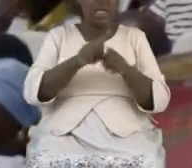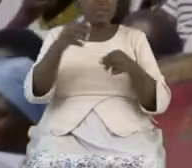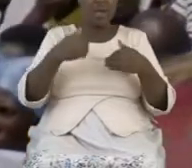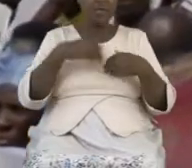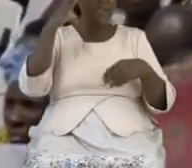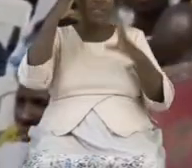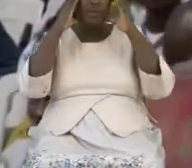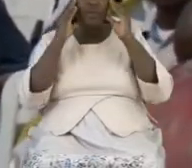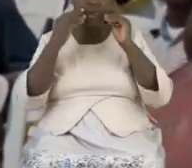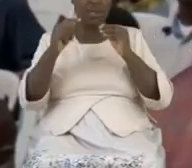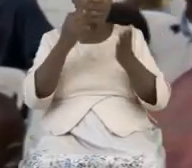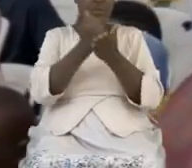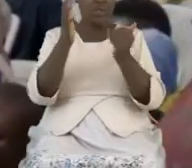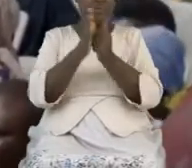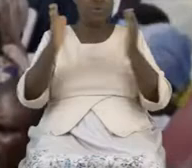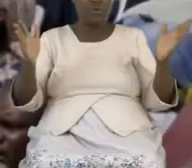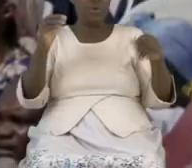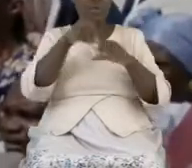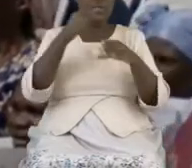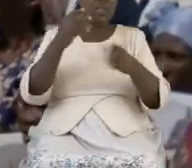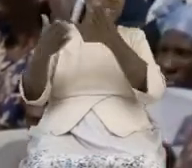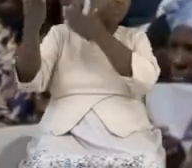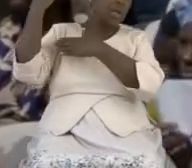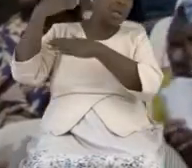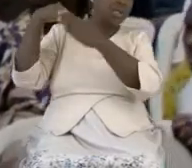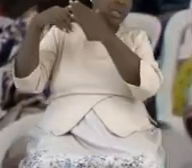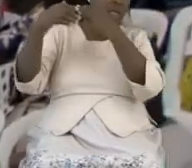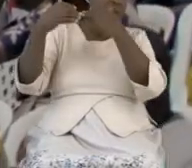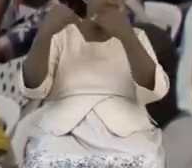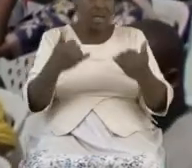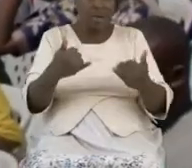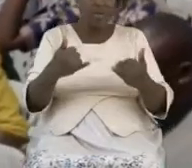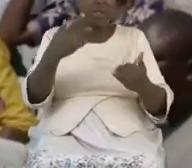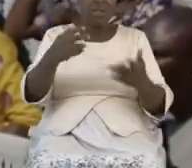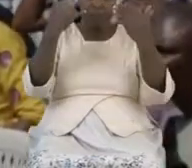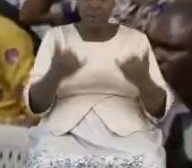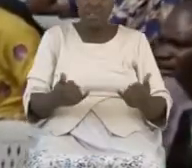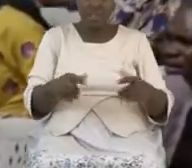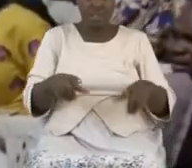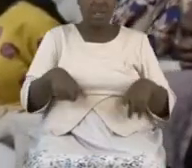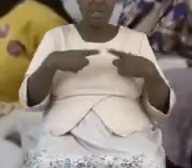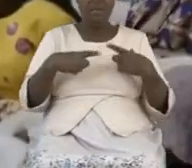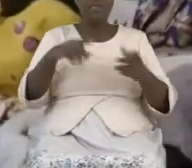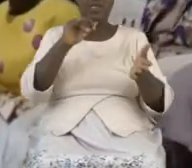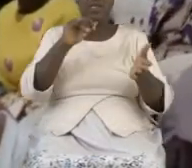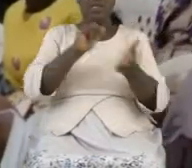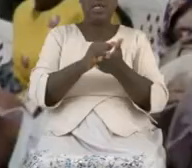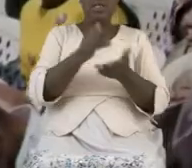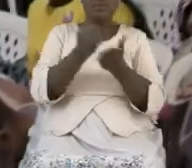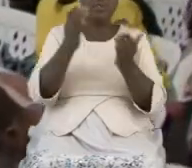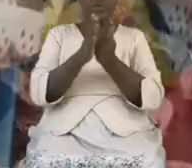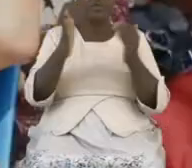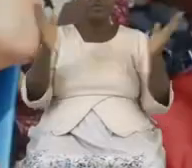crucifixion in the past, now the present life, that crucifixion is